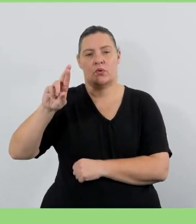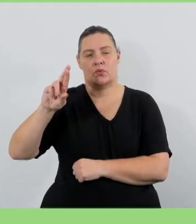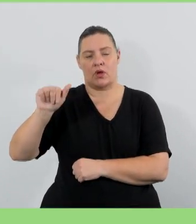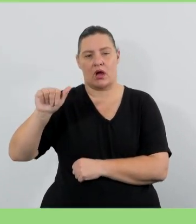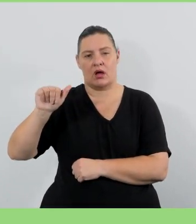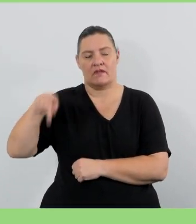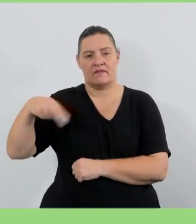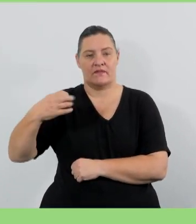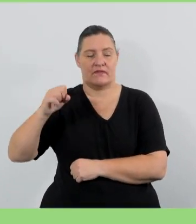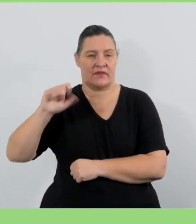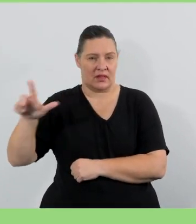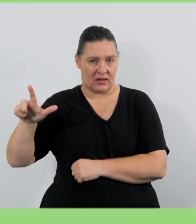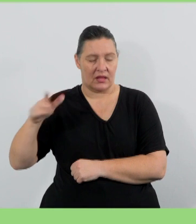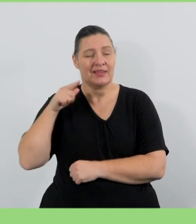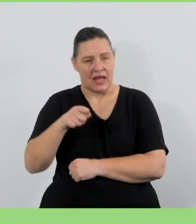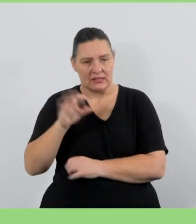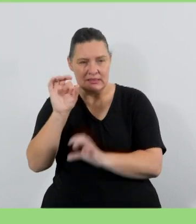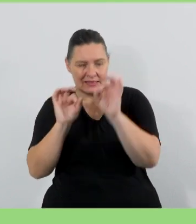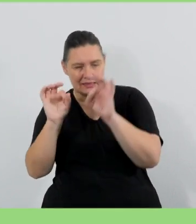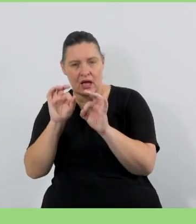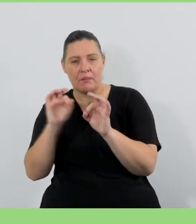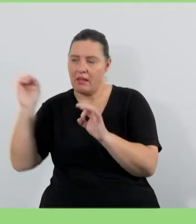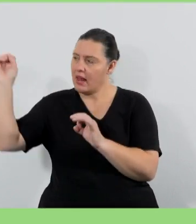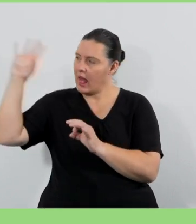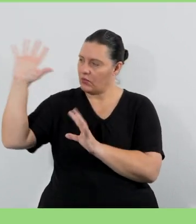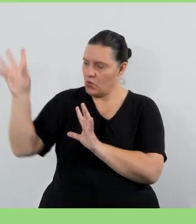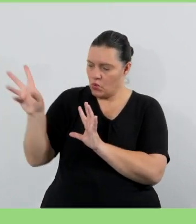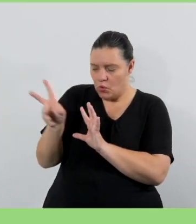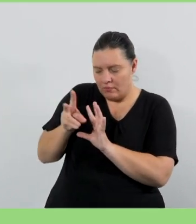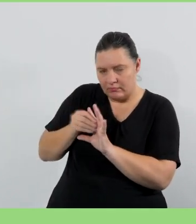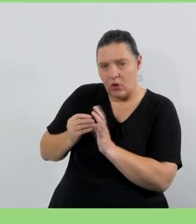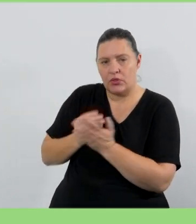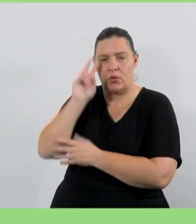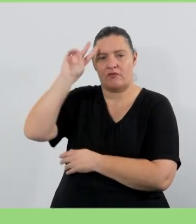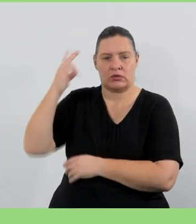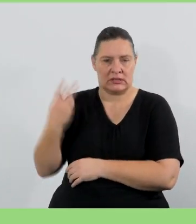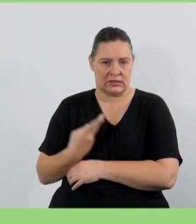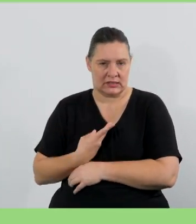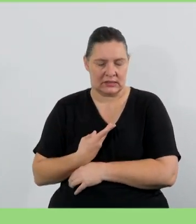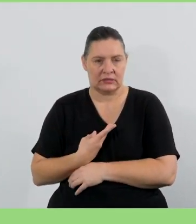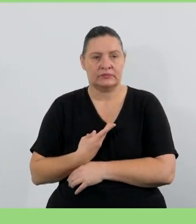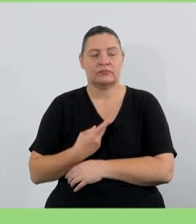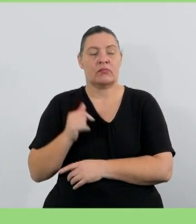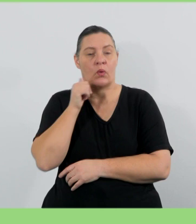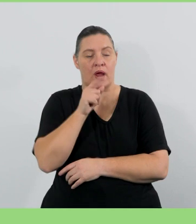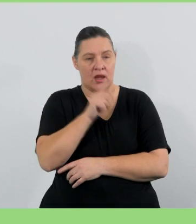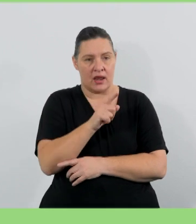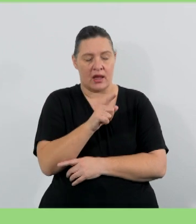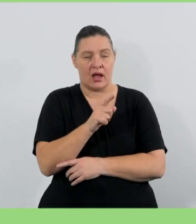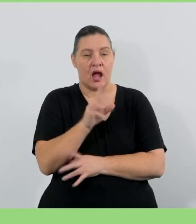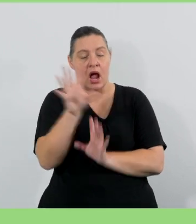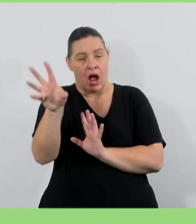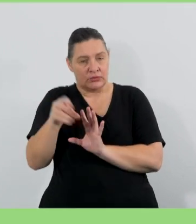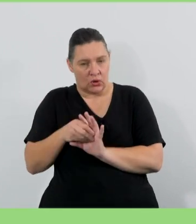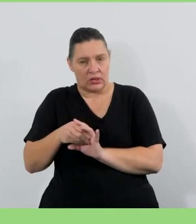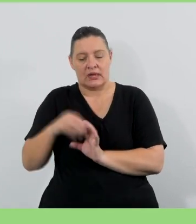pigment that is responsible for absorbing the light energy during photosynthesis. So now, when this light energy